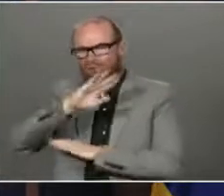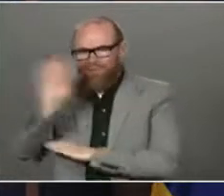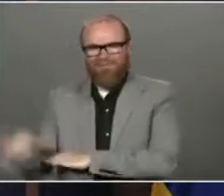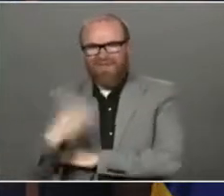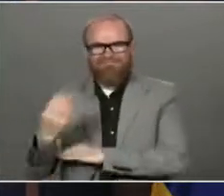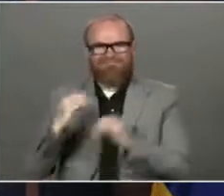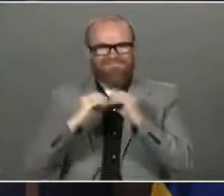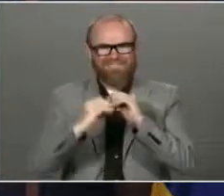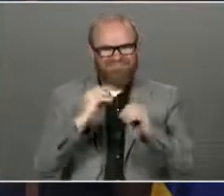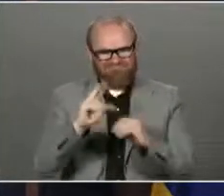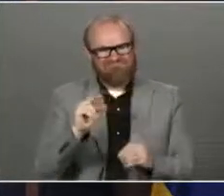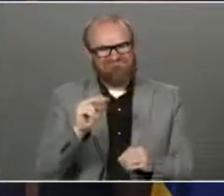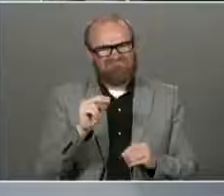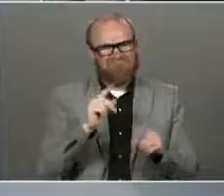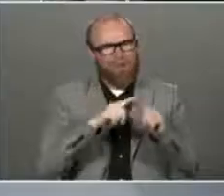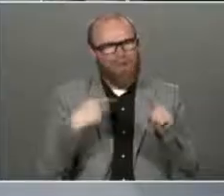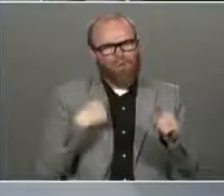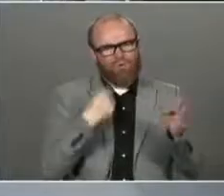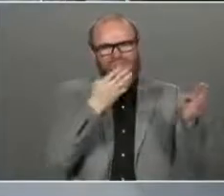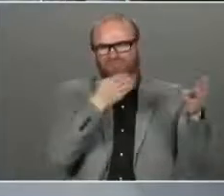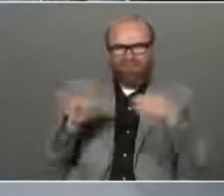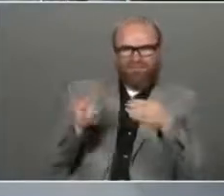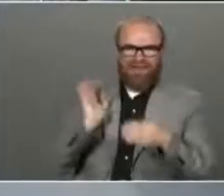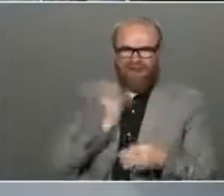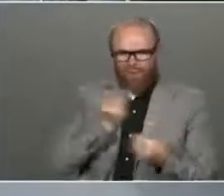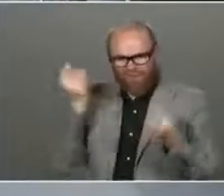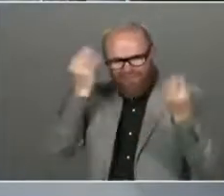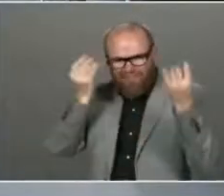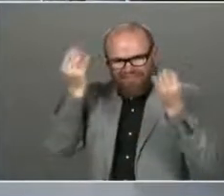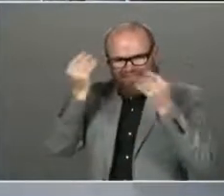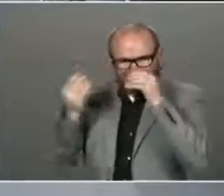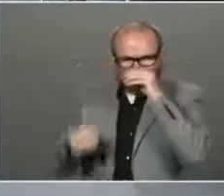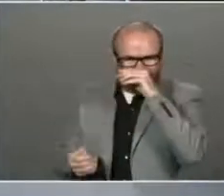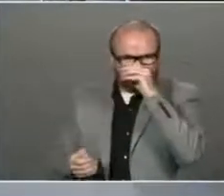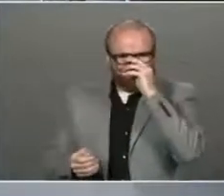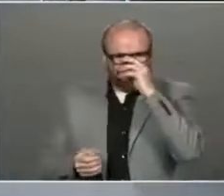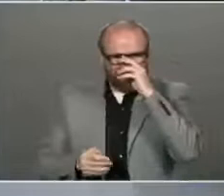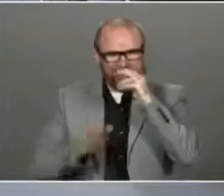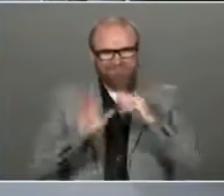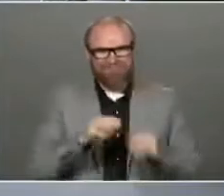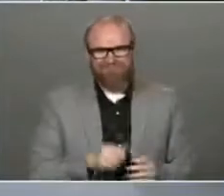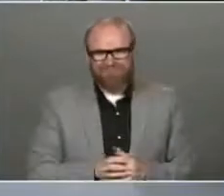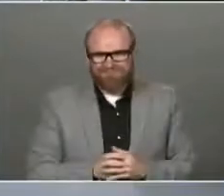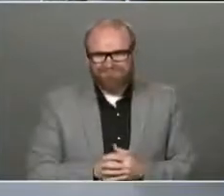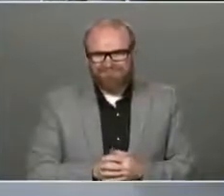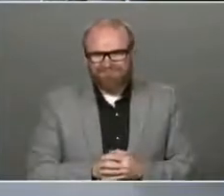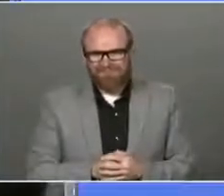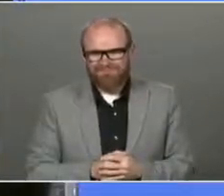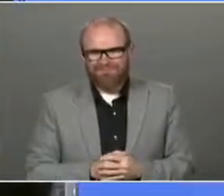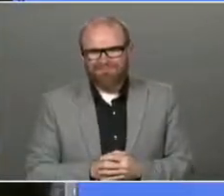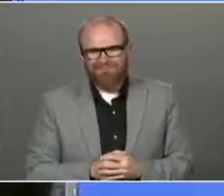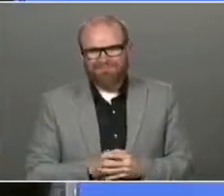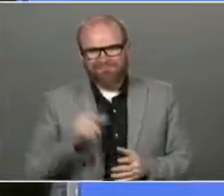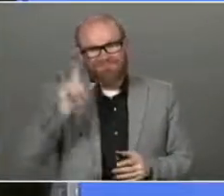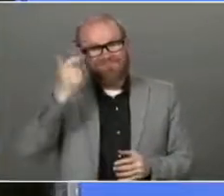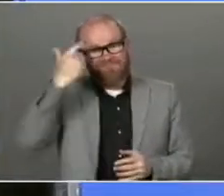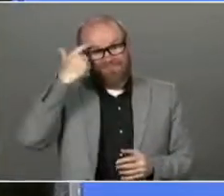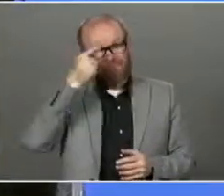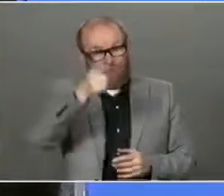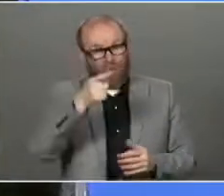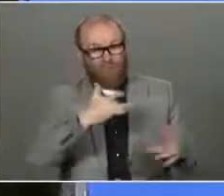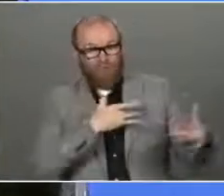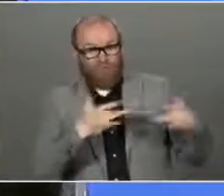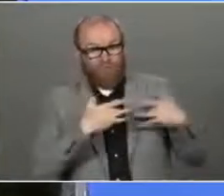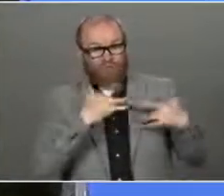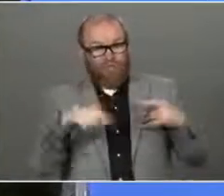a really important paradigm shift. Governor, back to inflation, how concerned are you about the ongoing inflation